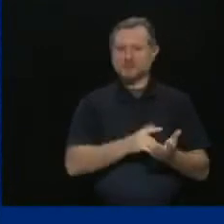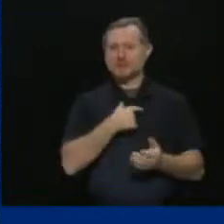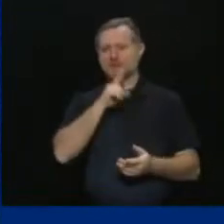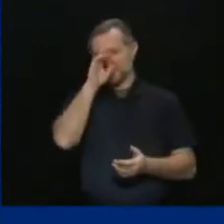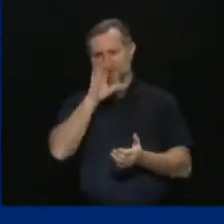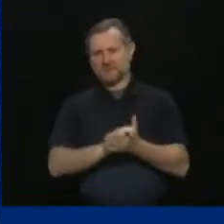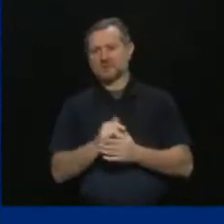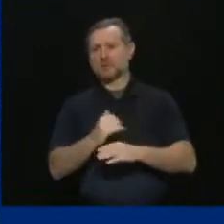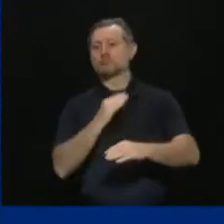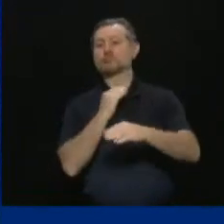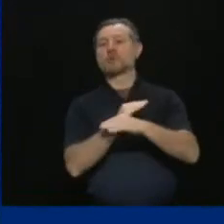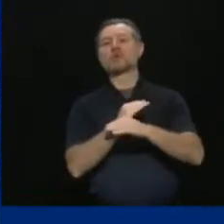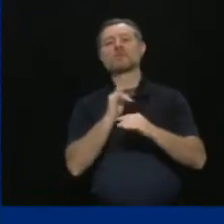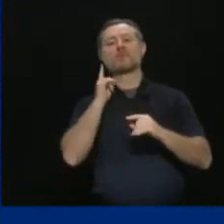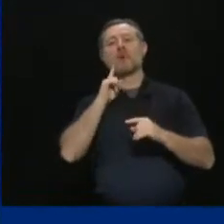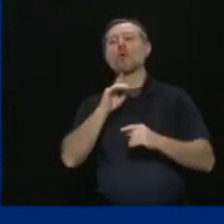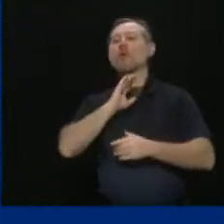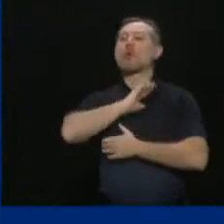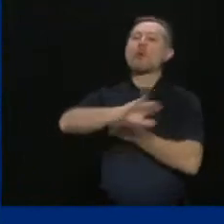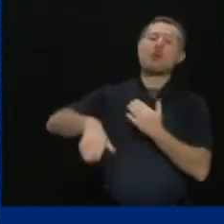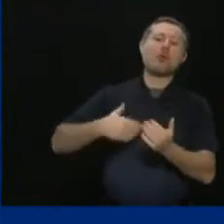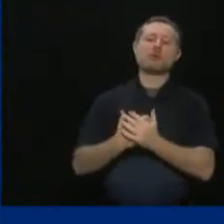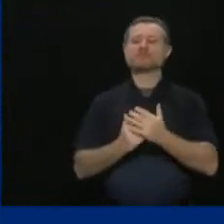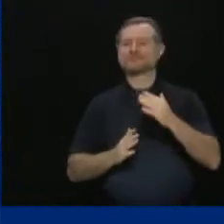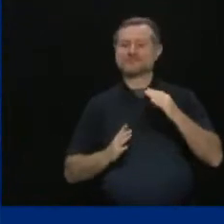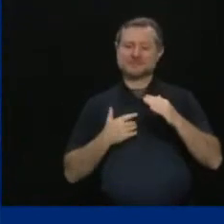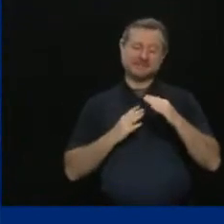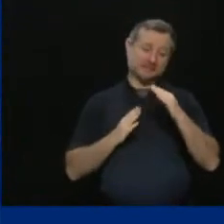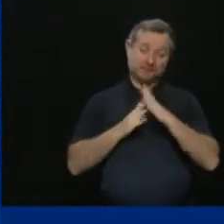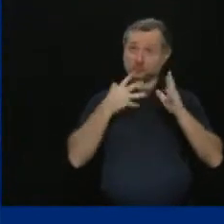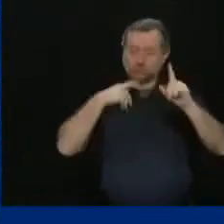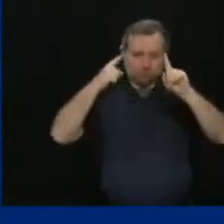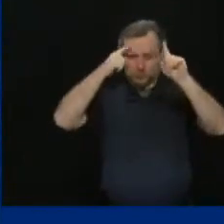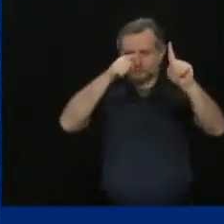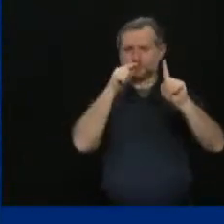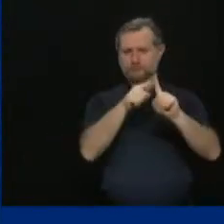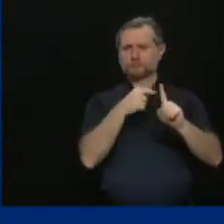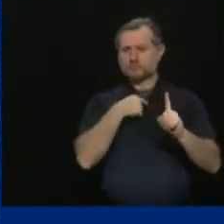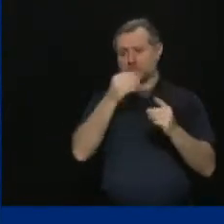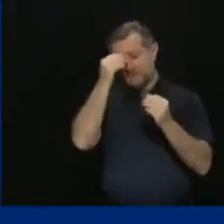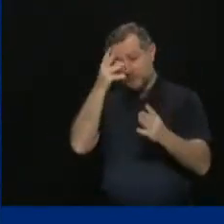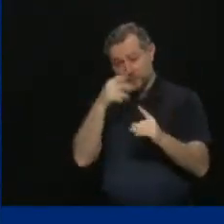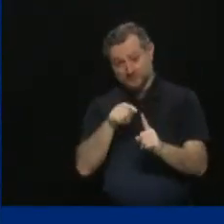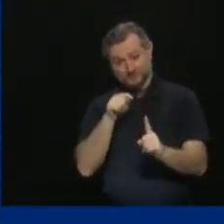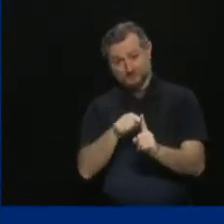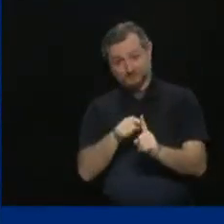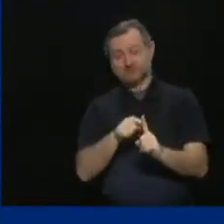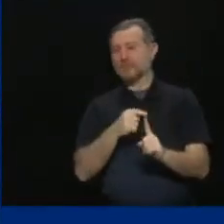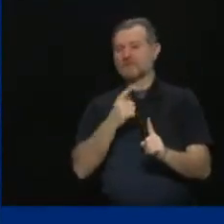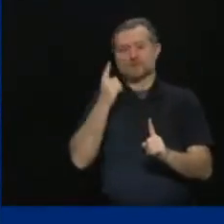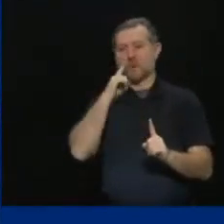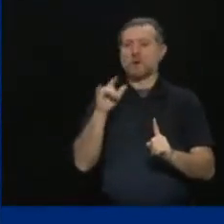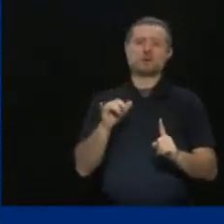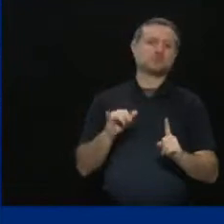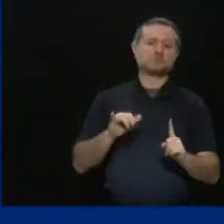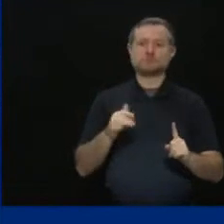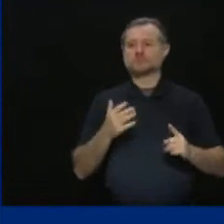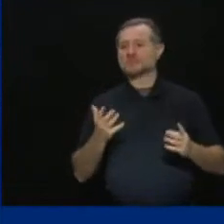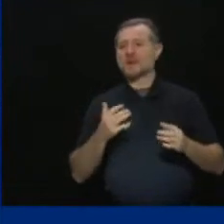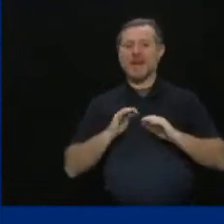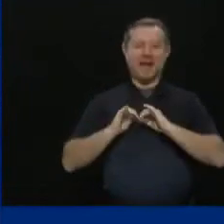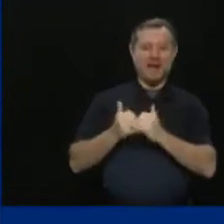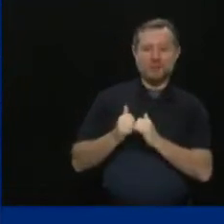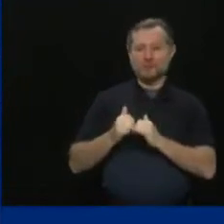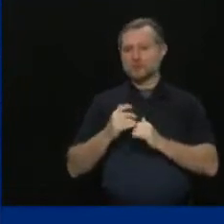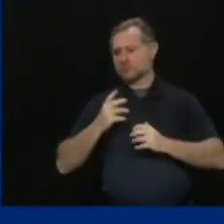prevention above all. That is the ultimate goal, to get information about how complicated